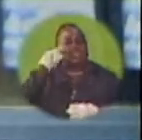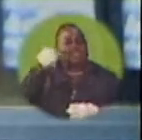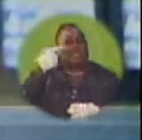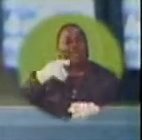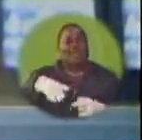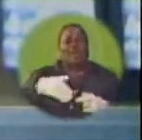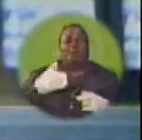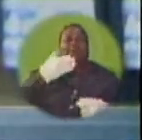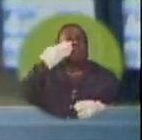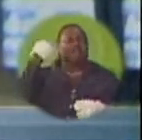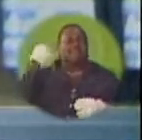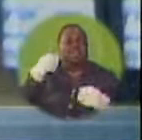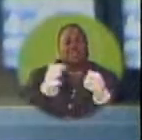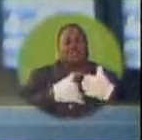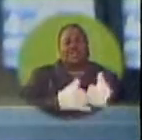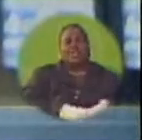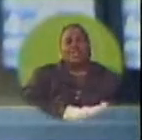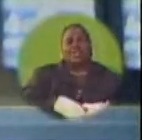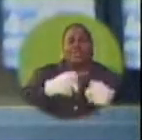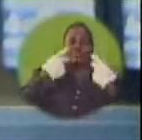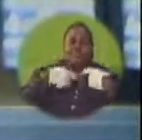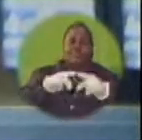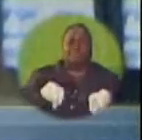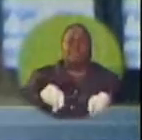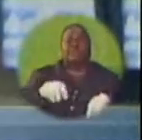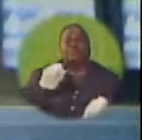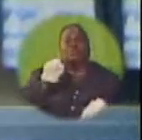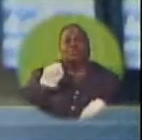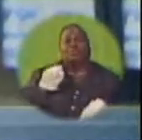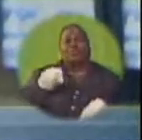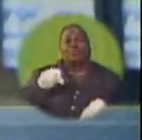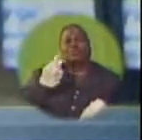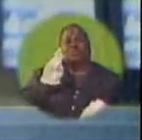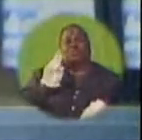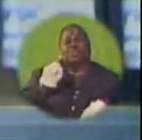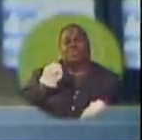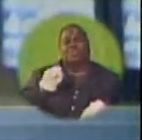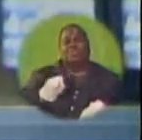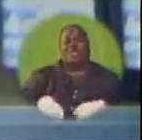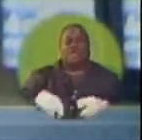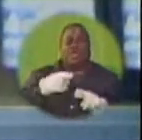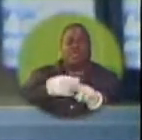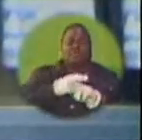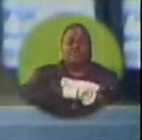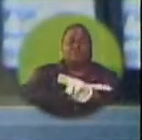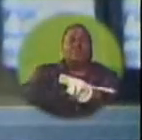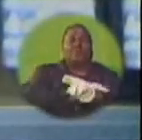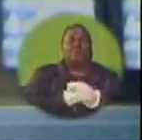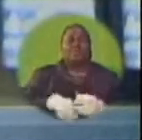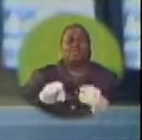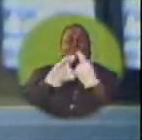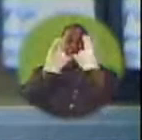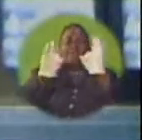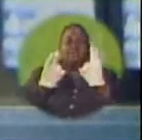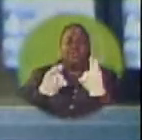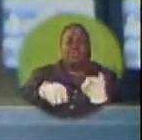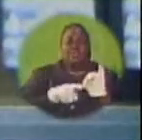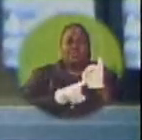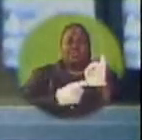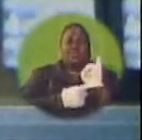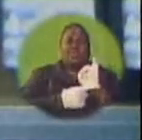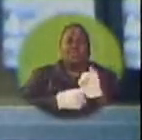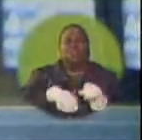management of the public sector human resources and enhance the country's capacity to formulate and implement social